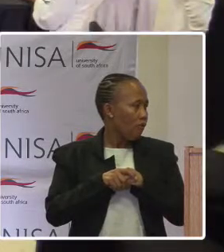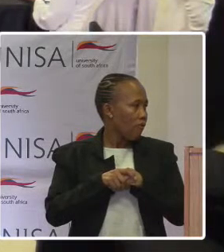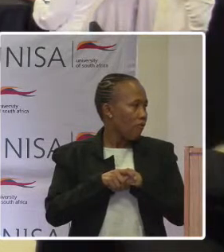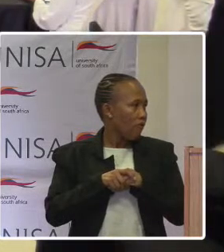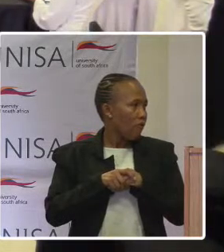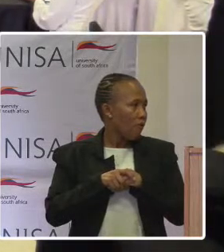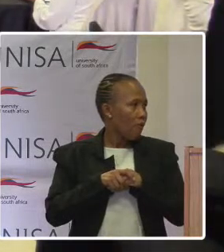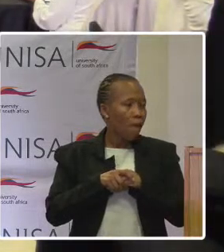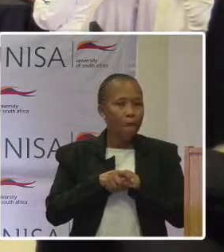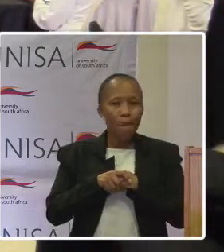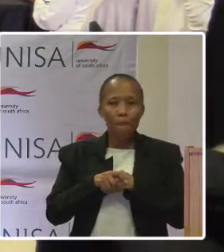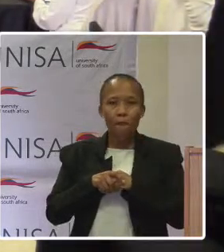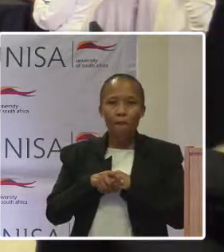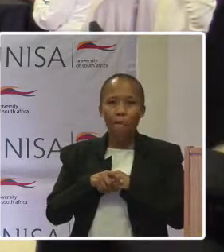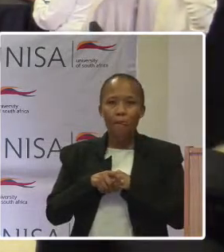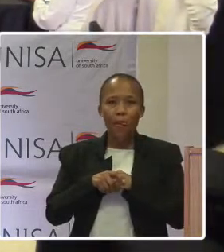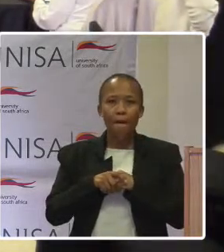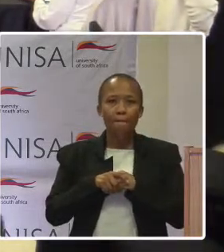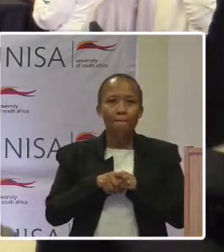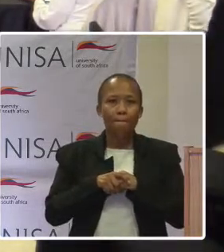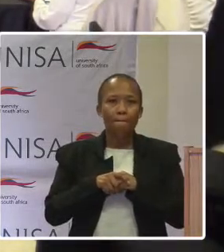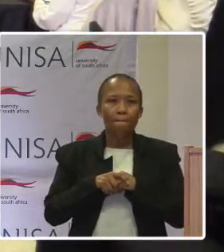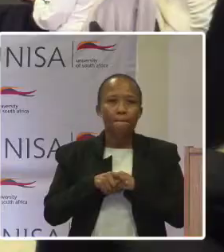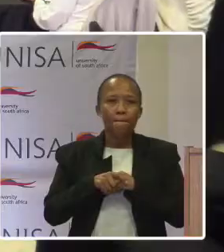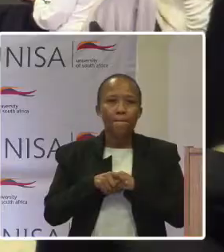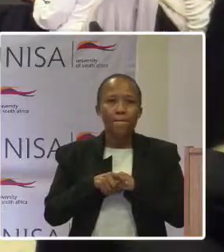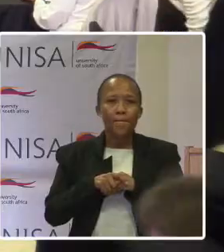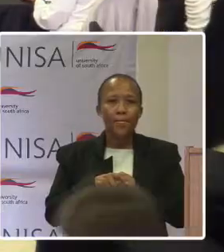Are you sure? Okay.